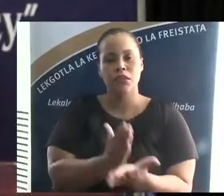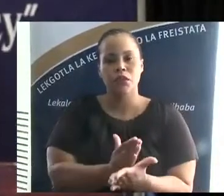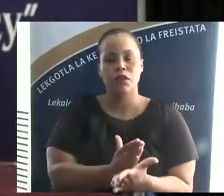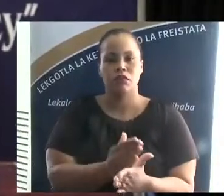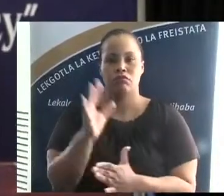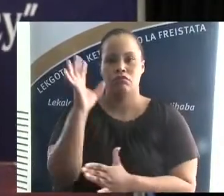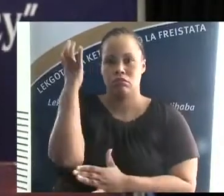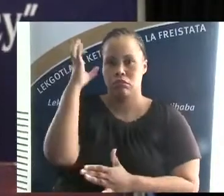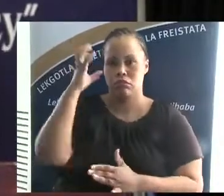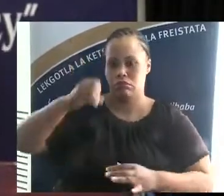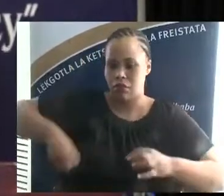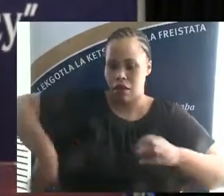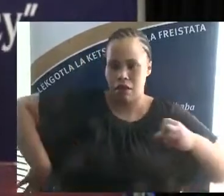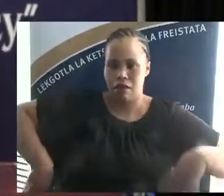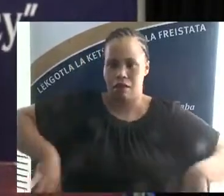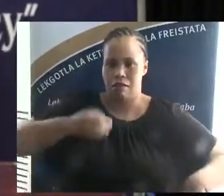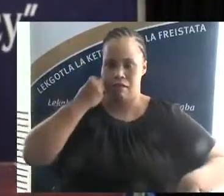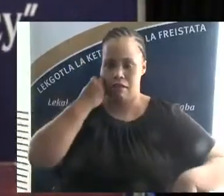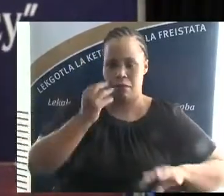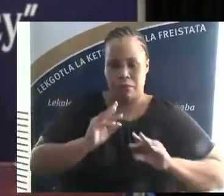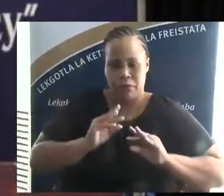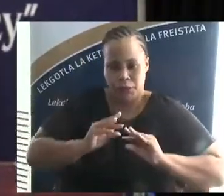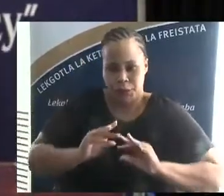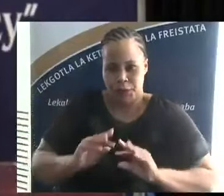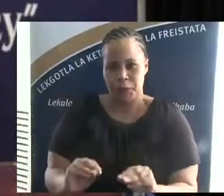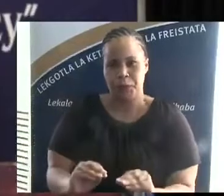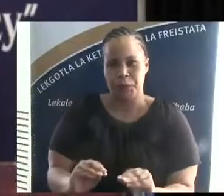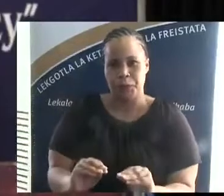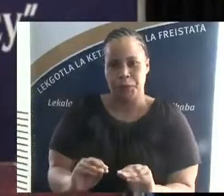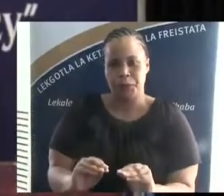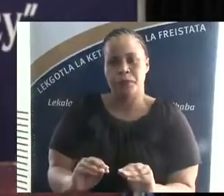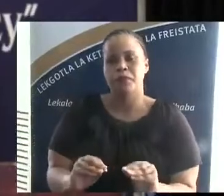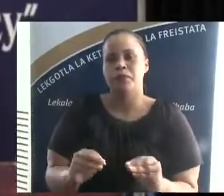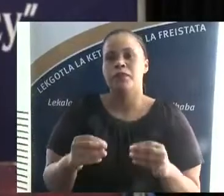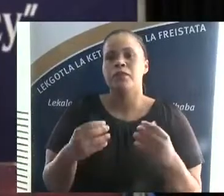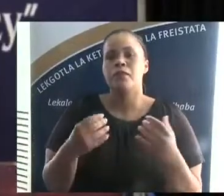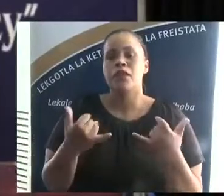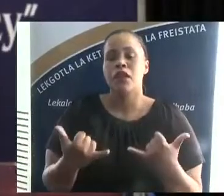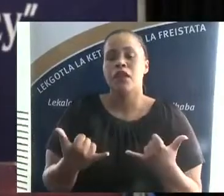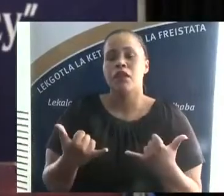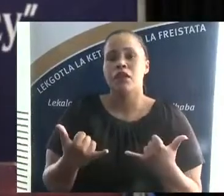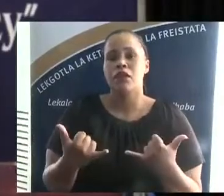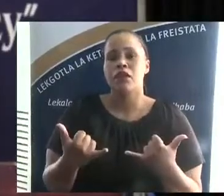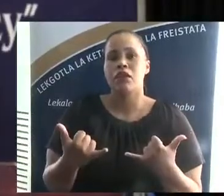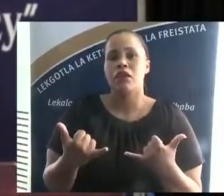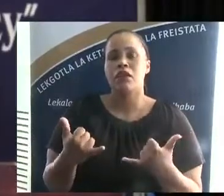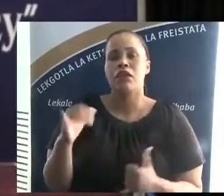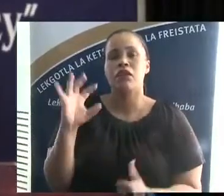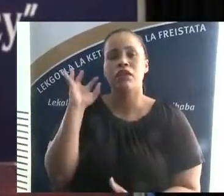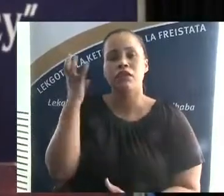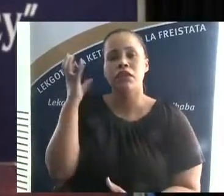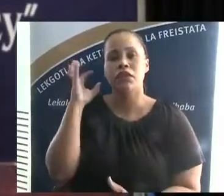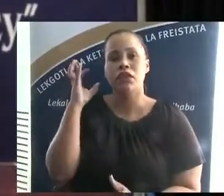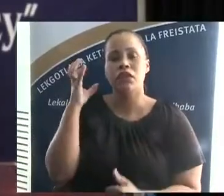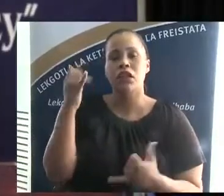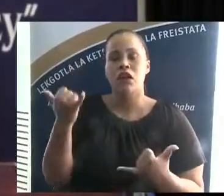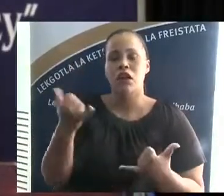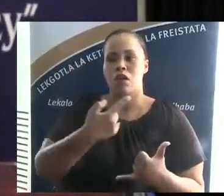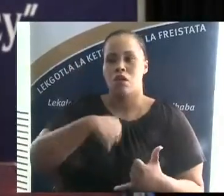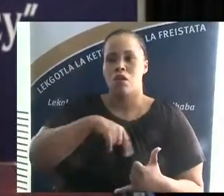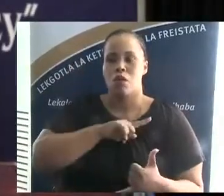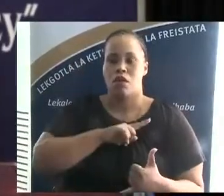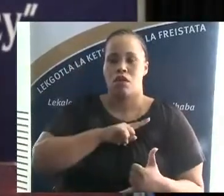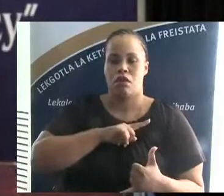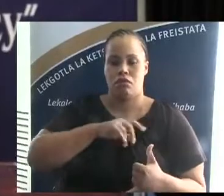fraud and corruption to its root. As a result, the province continuously holds an anti-fraud and